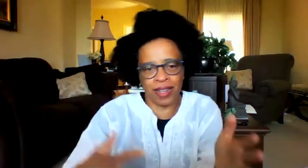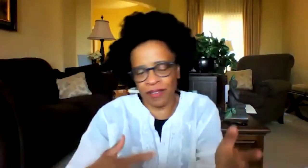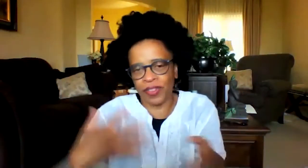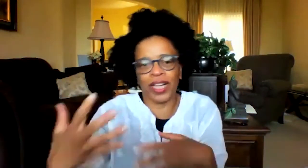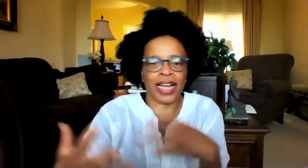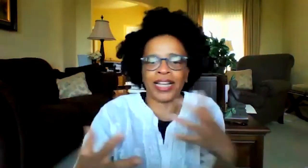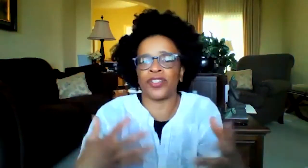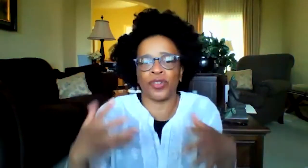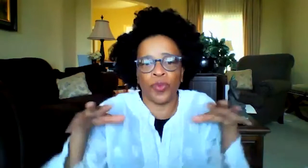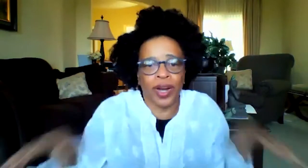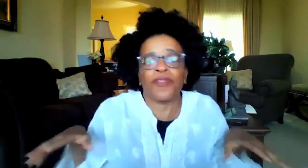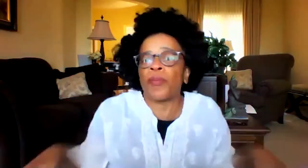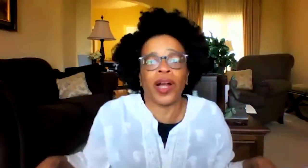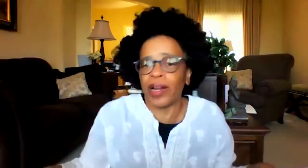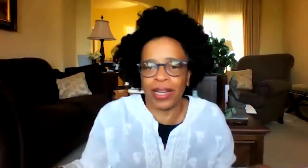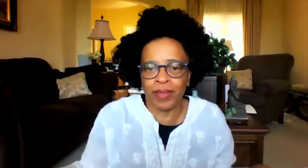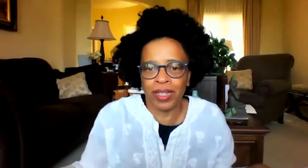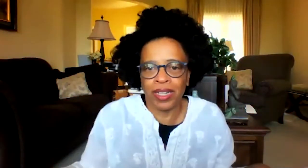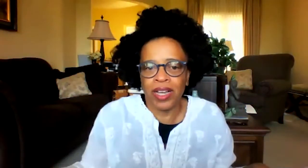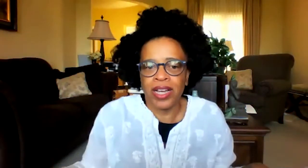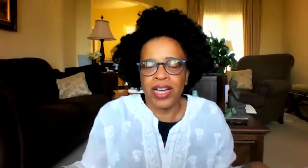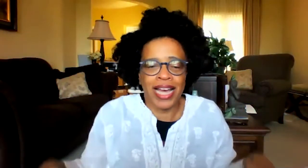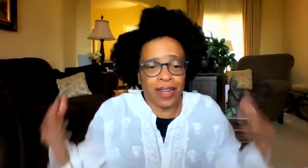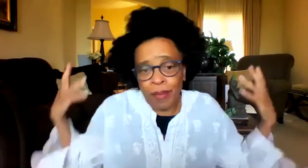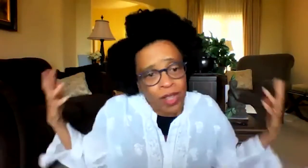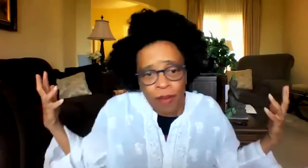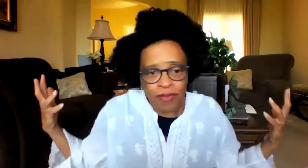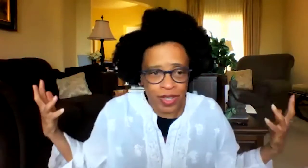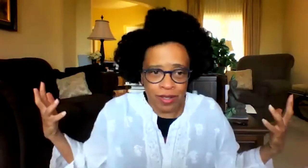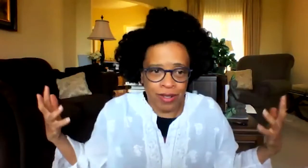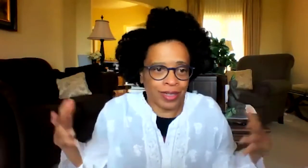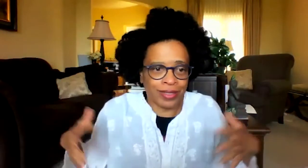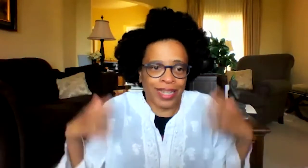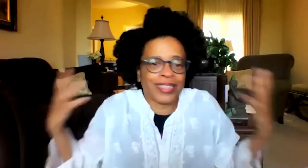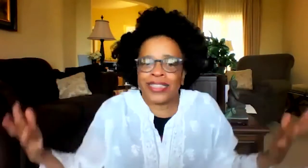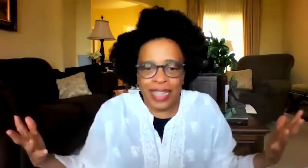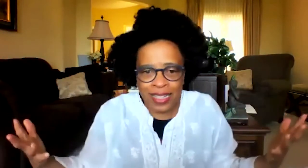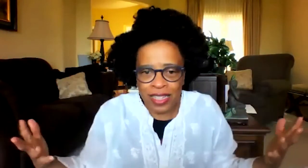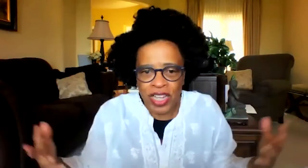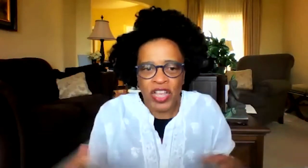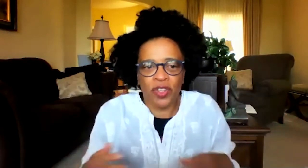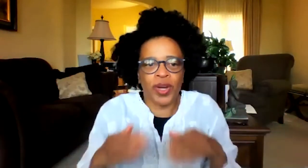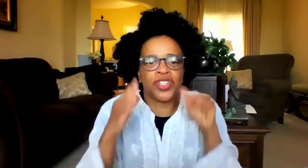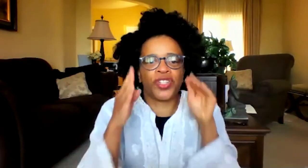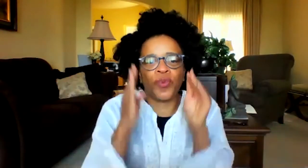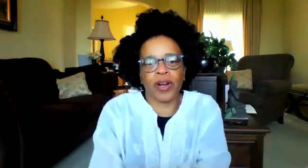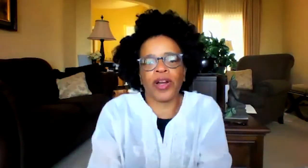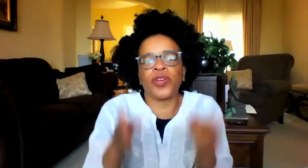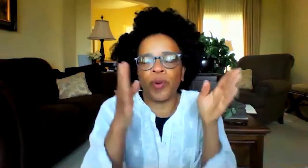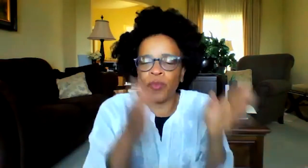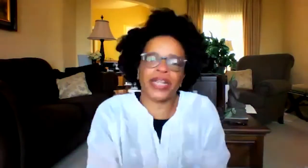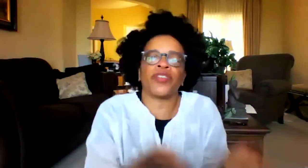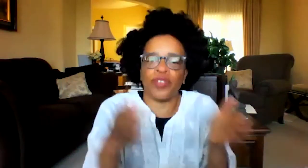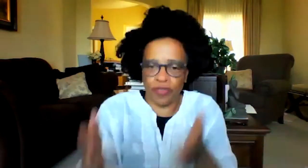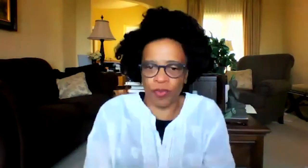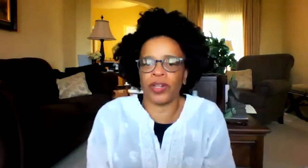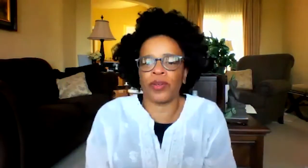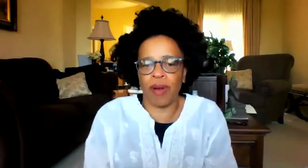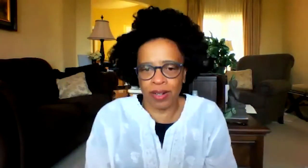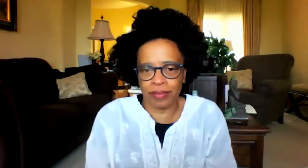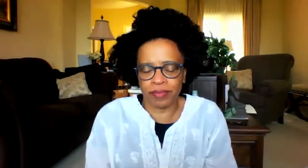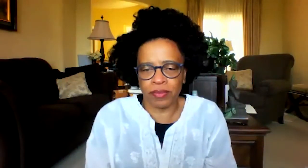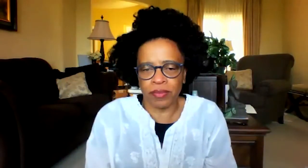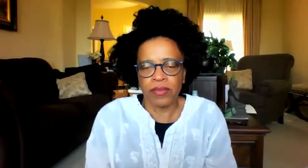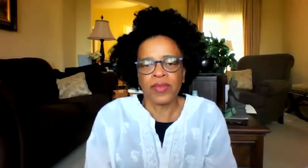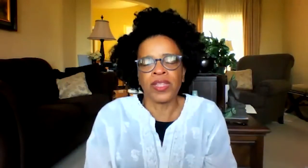practice that I feel like I can do from where I am. And I'm a law professor. I got these classes. The question is, where are you and what can you do from where